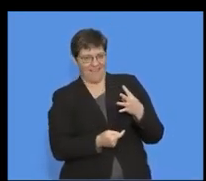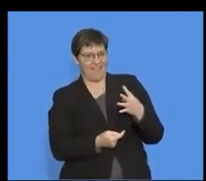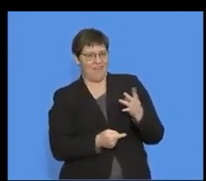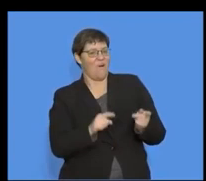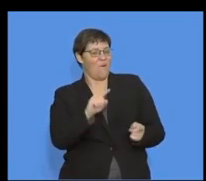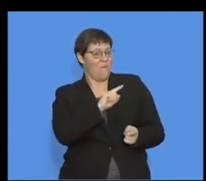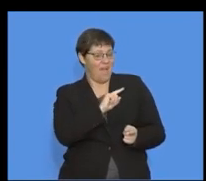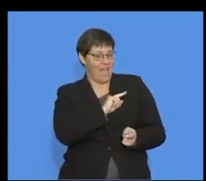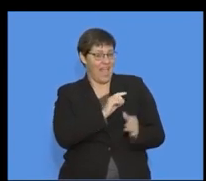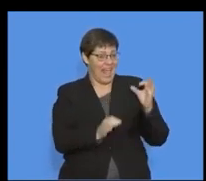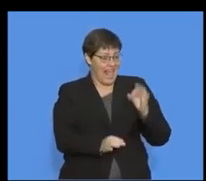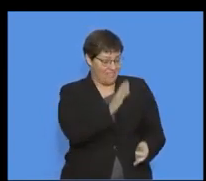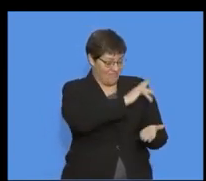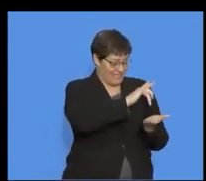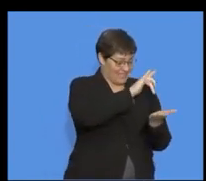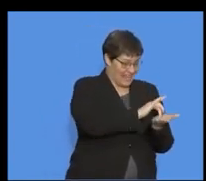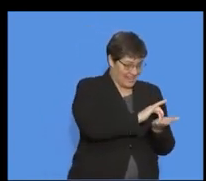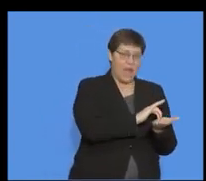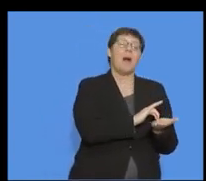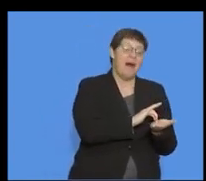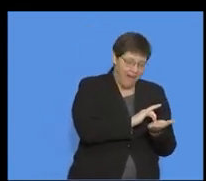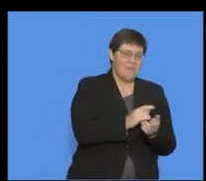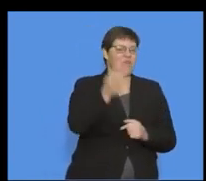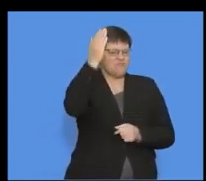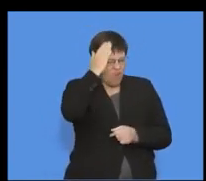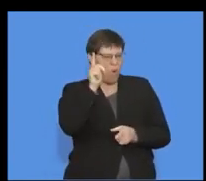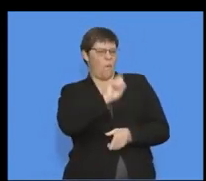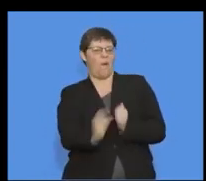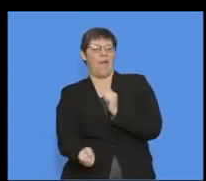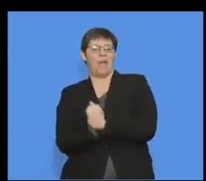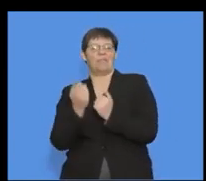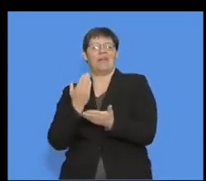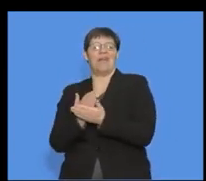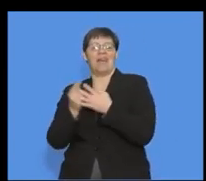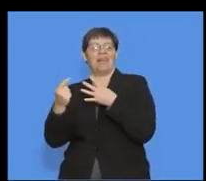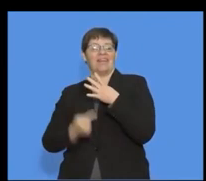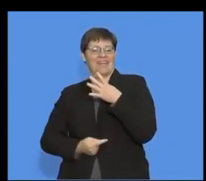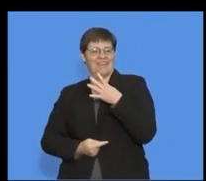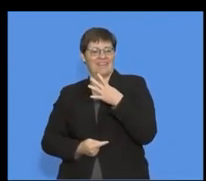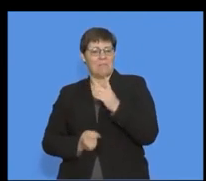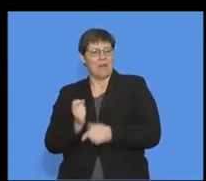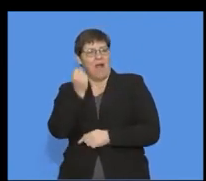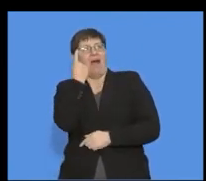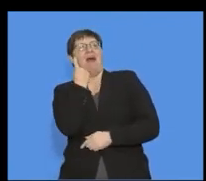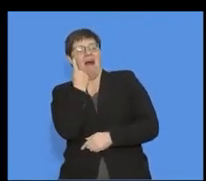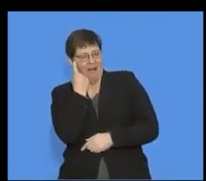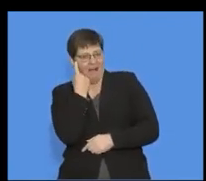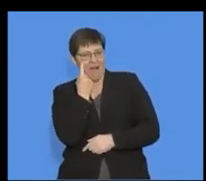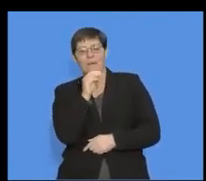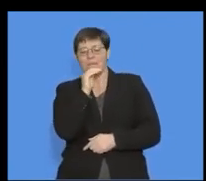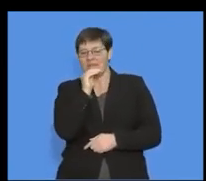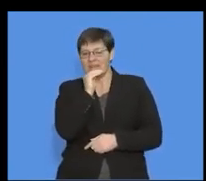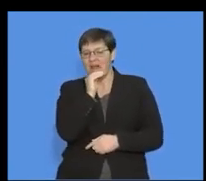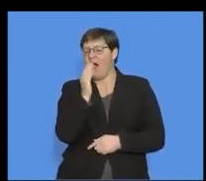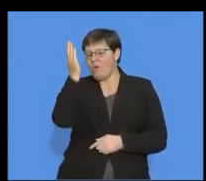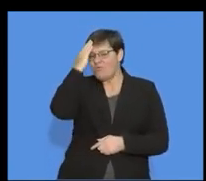are implied yet not really said. You see, so you need to be able to know what they're